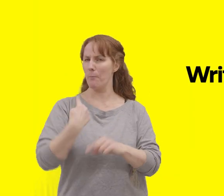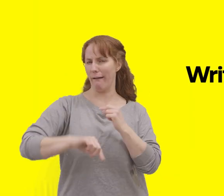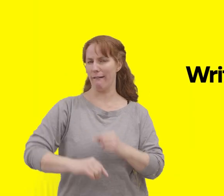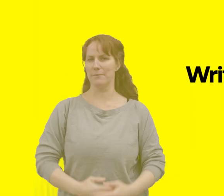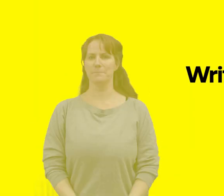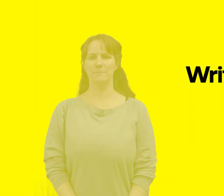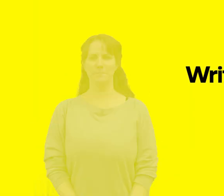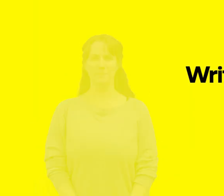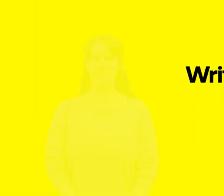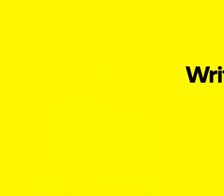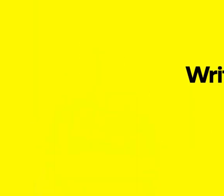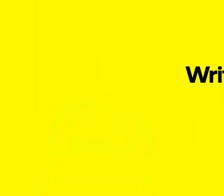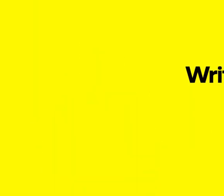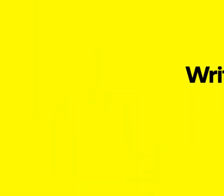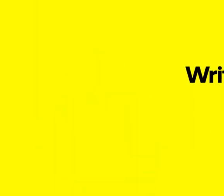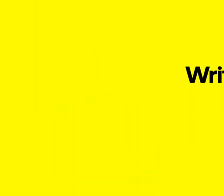later.